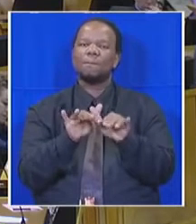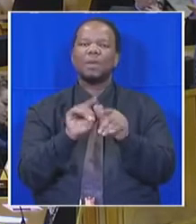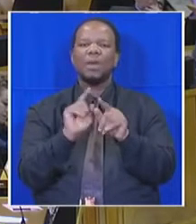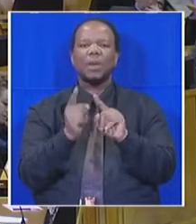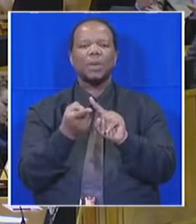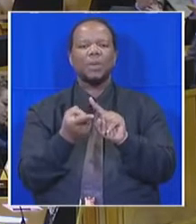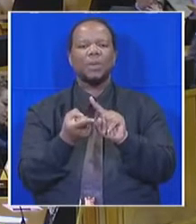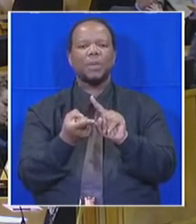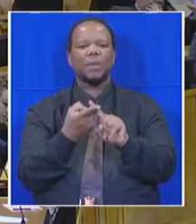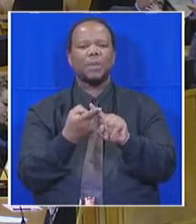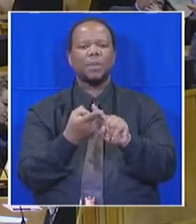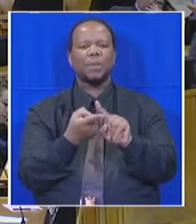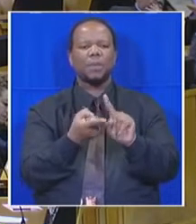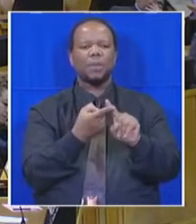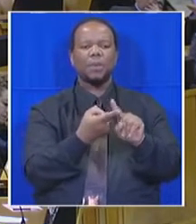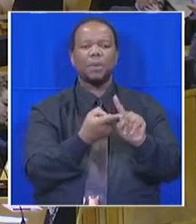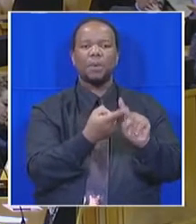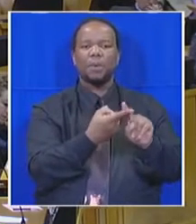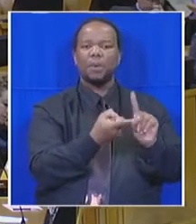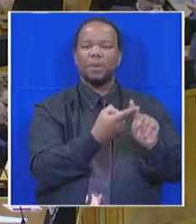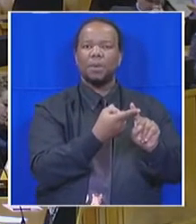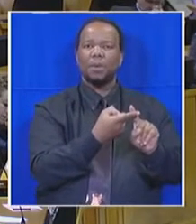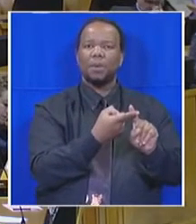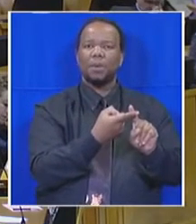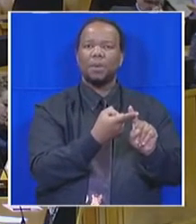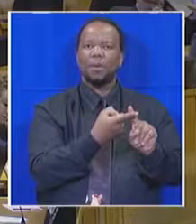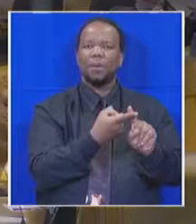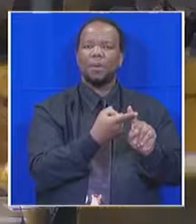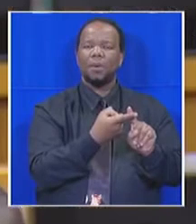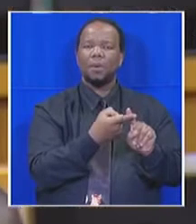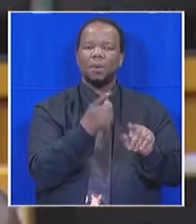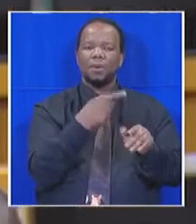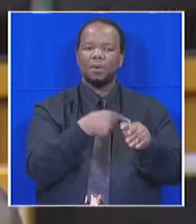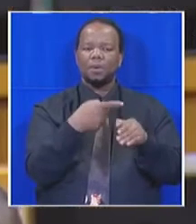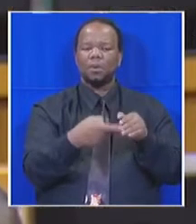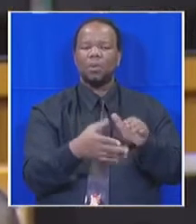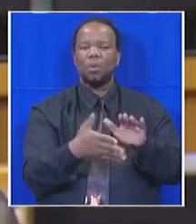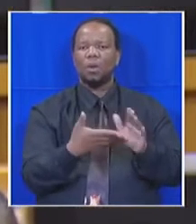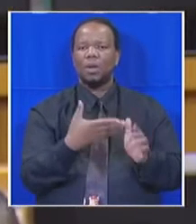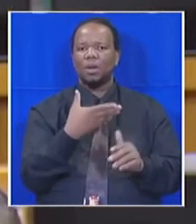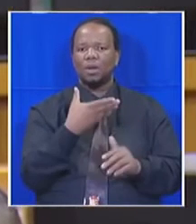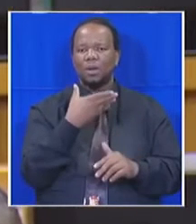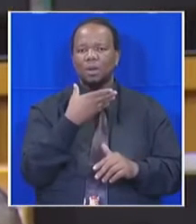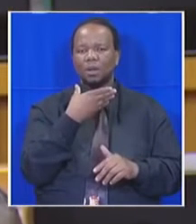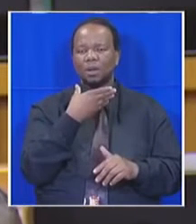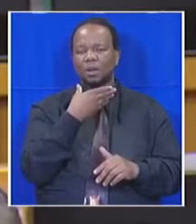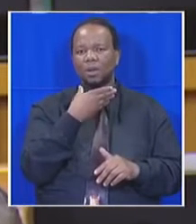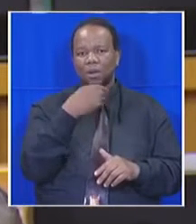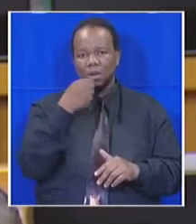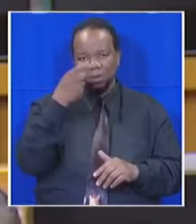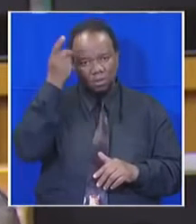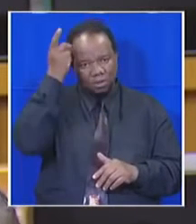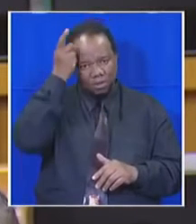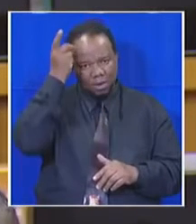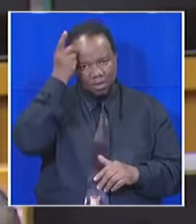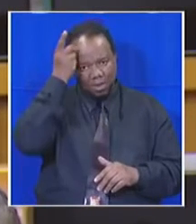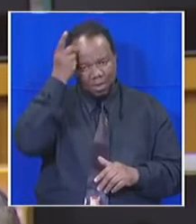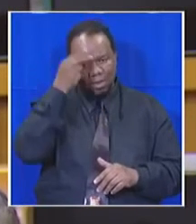involving buses occurred on the same weekend around Durban and Underberg areas. One leaving